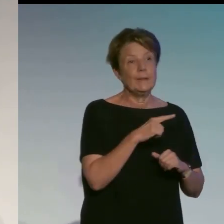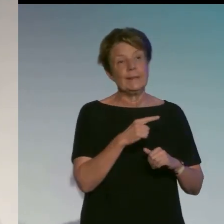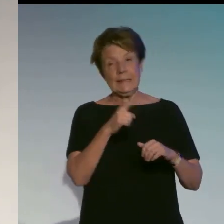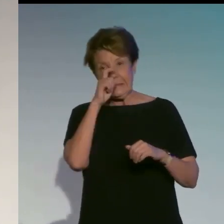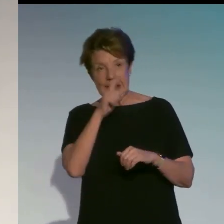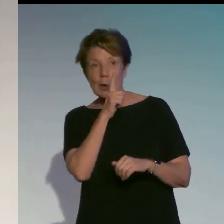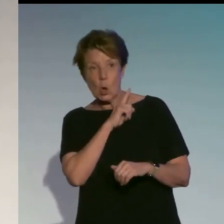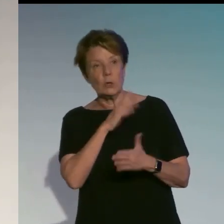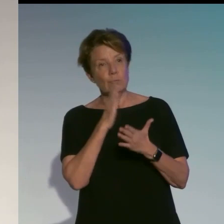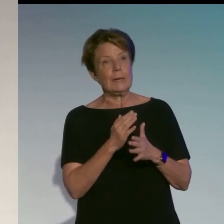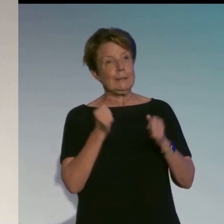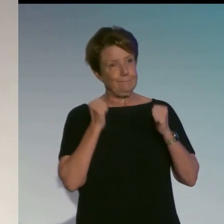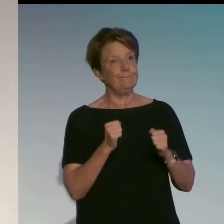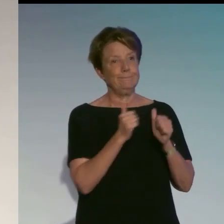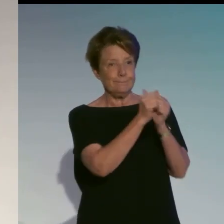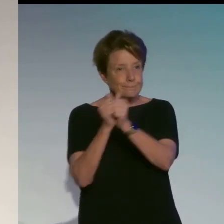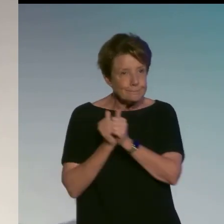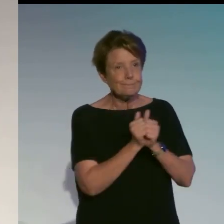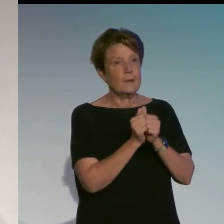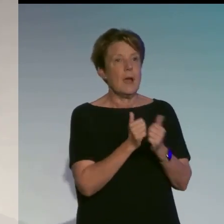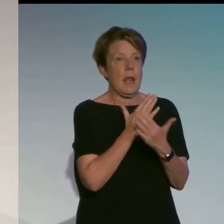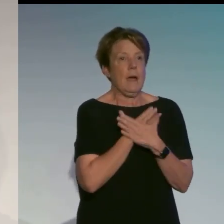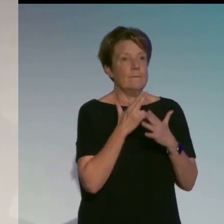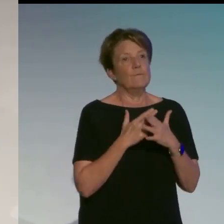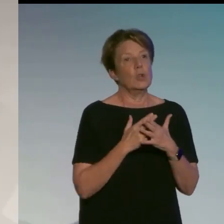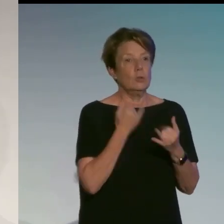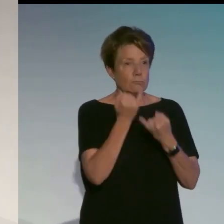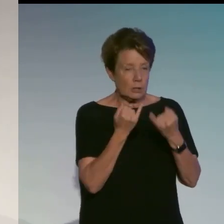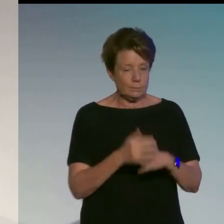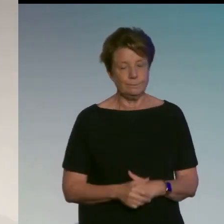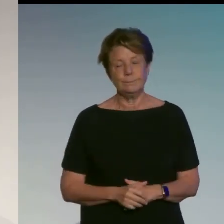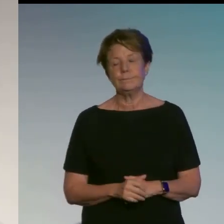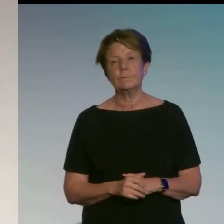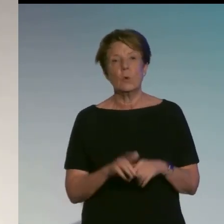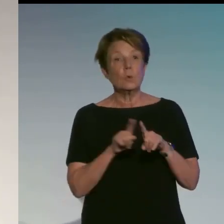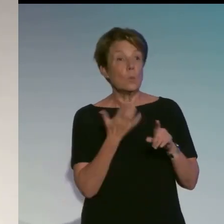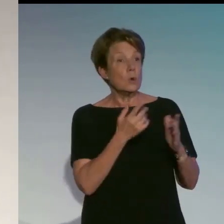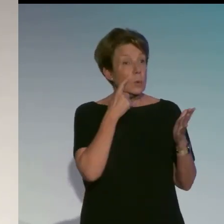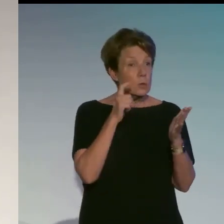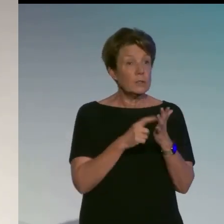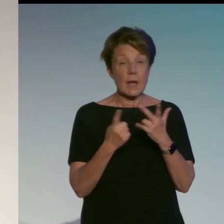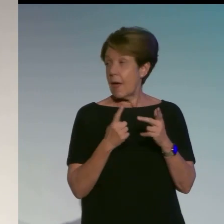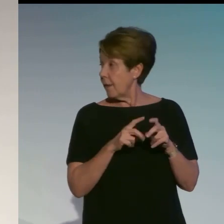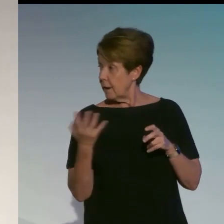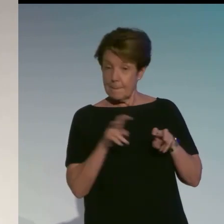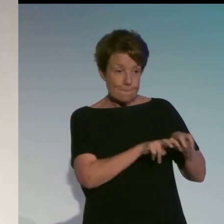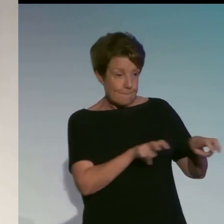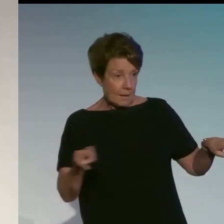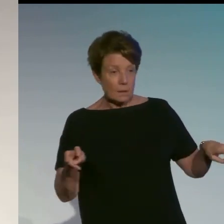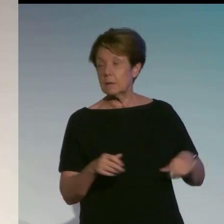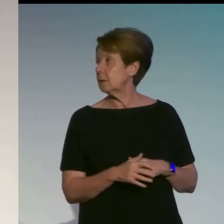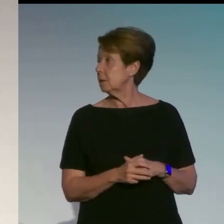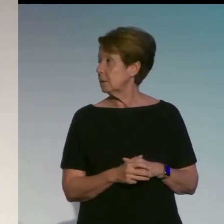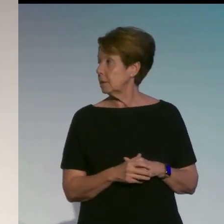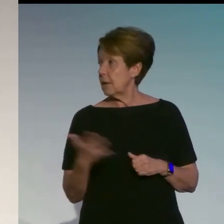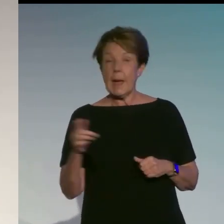deep solidarity and respect and love for your struggle. Also want to acknowledge the convener and fellow conversion